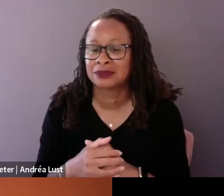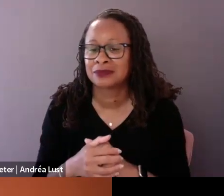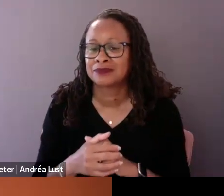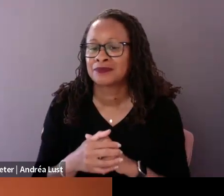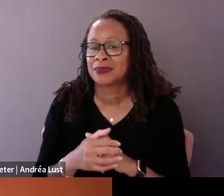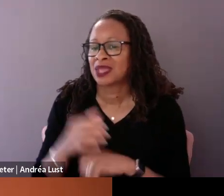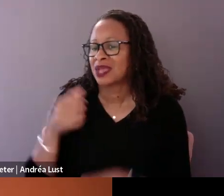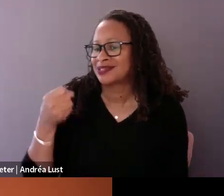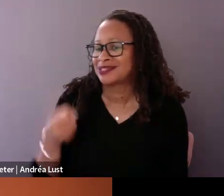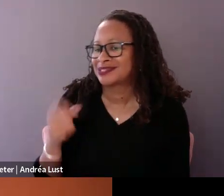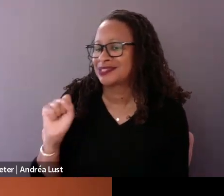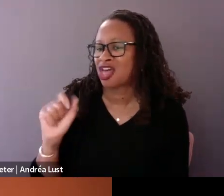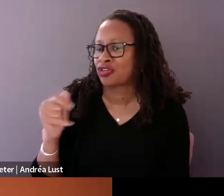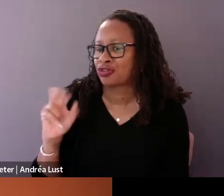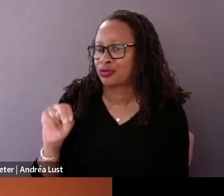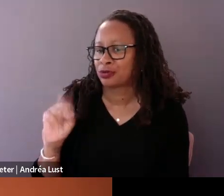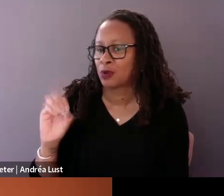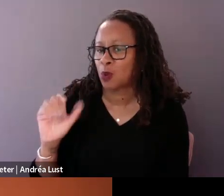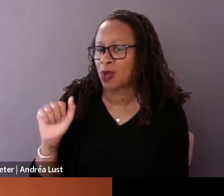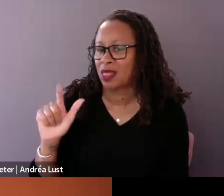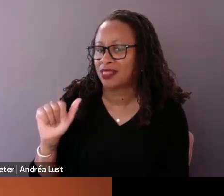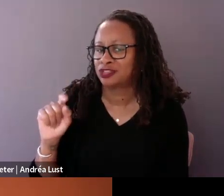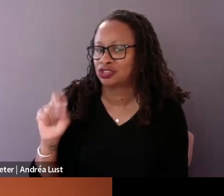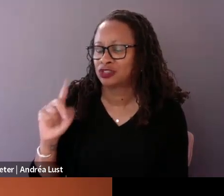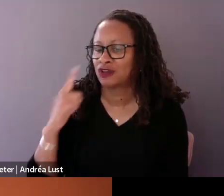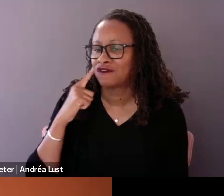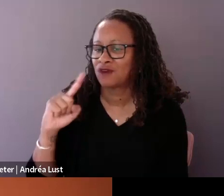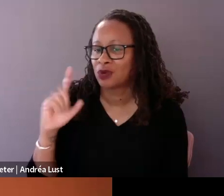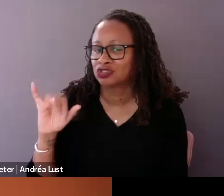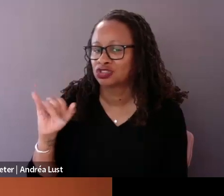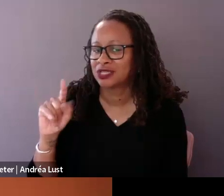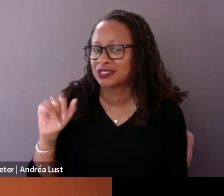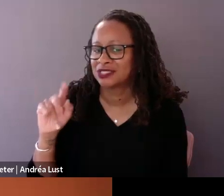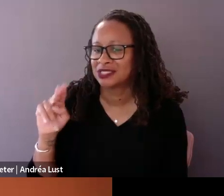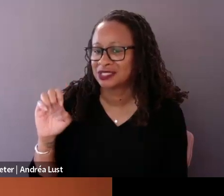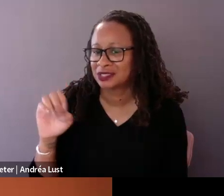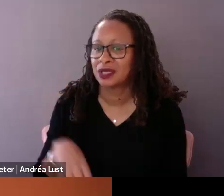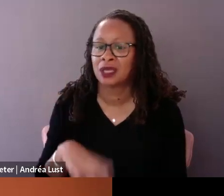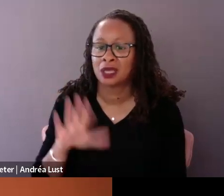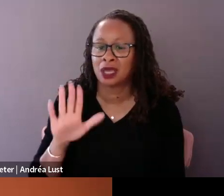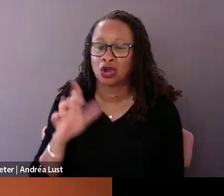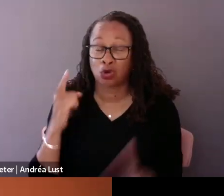Anyway, she's her intention, I think, at some point was to go to law school, but she's